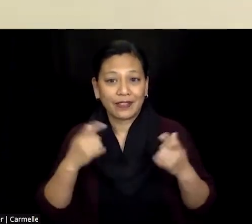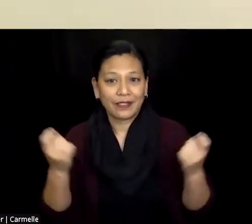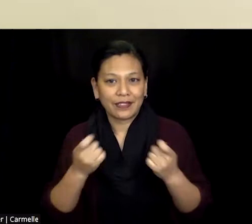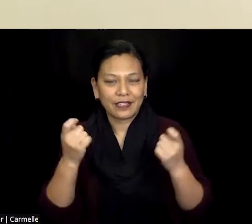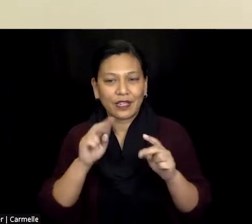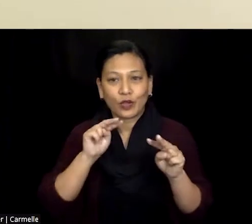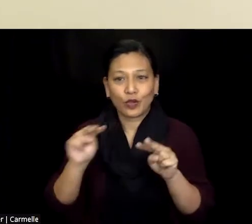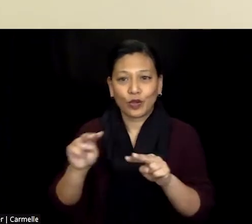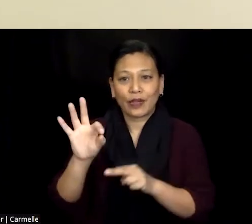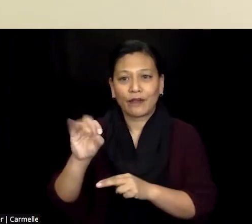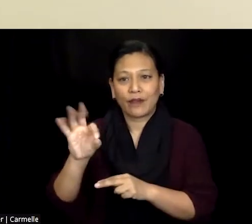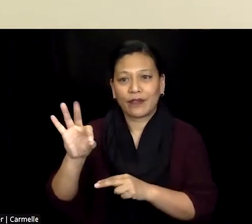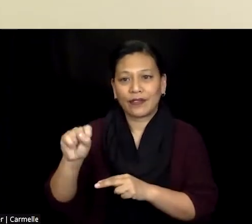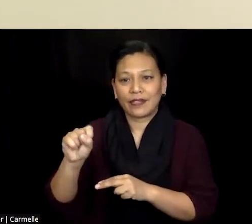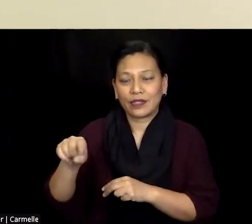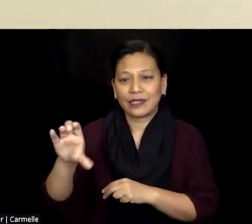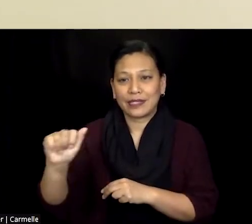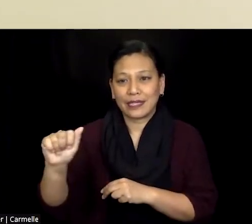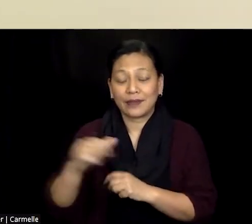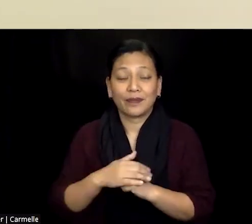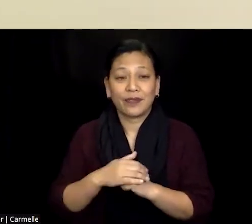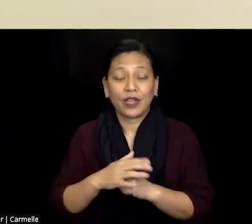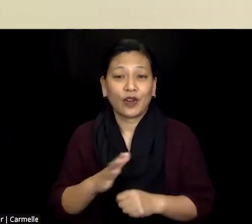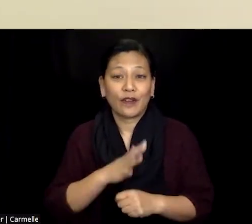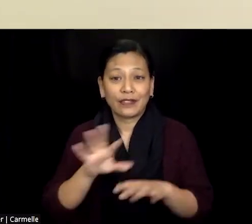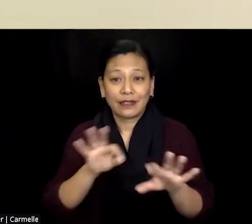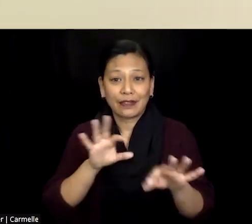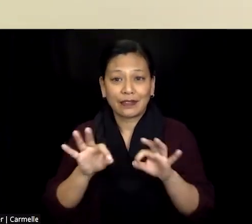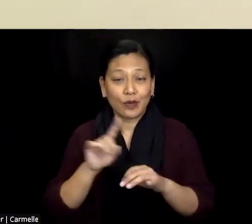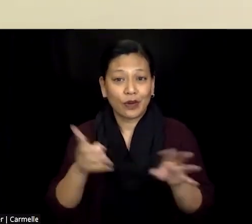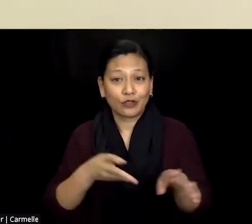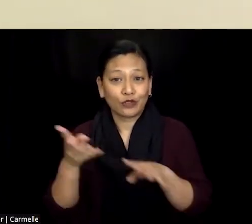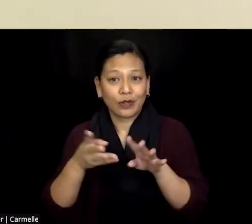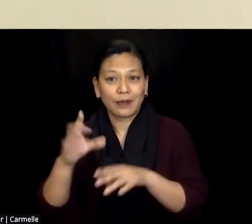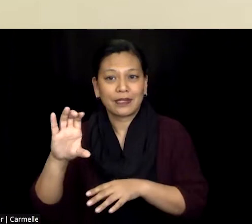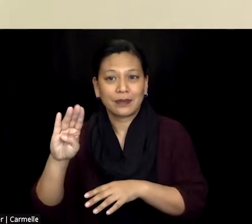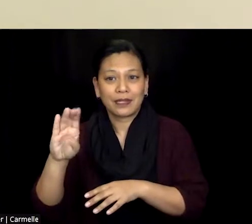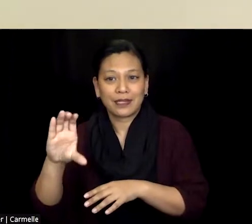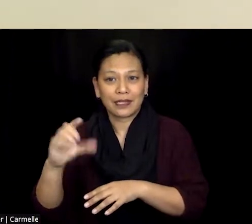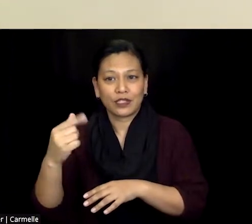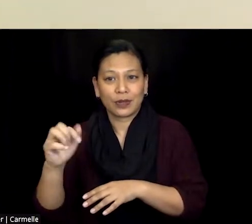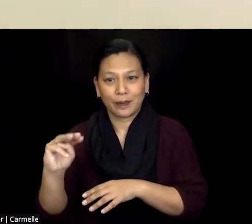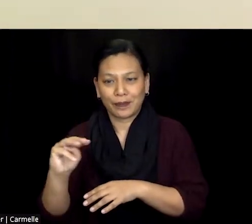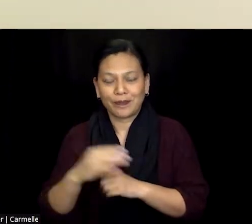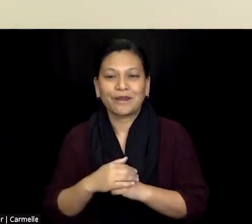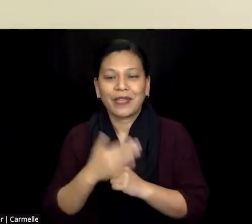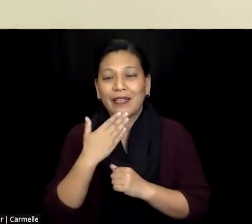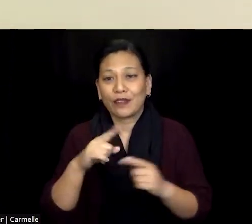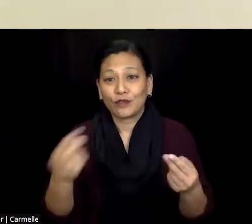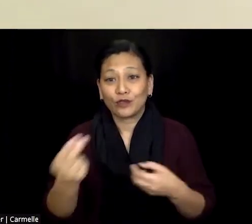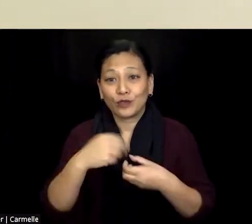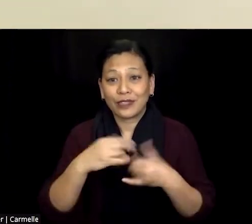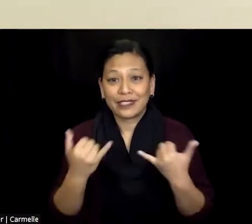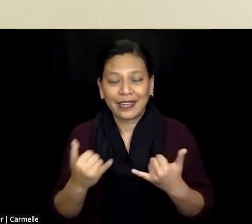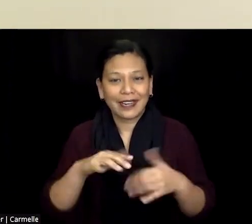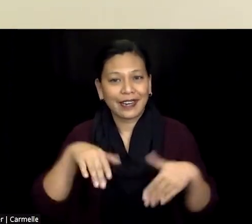view on fofs.ca, and our official selection is streaming on CBC Gem. Thank you for being with us here today.